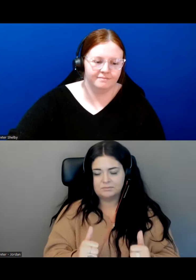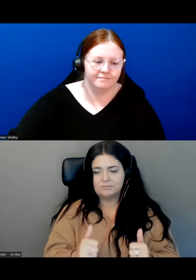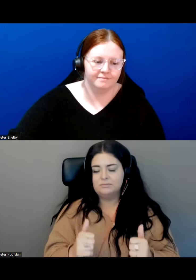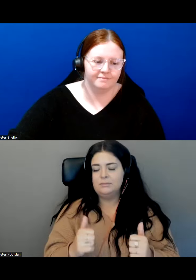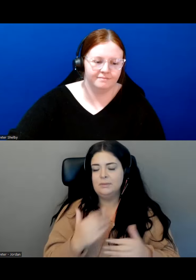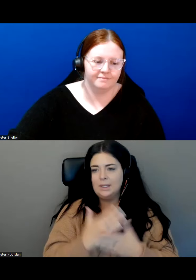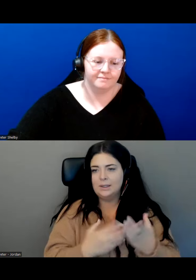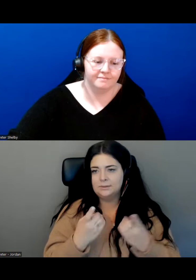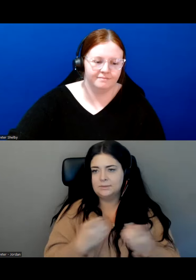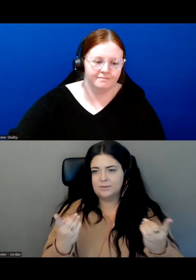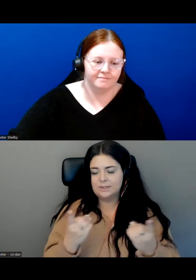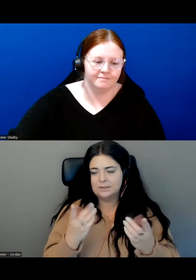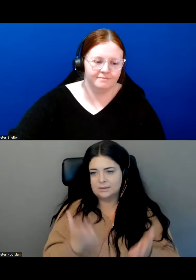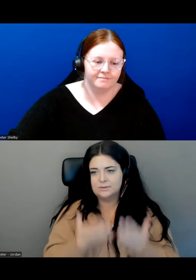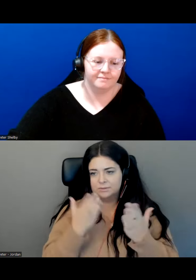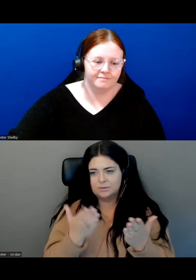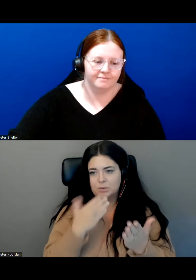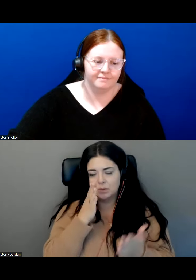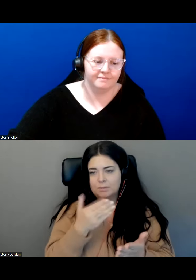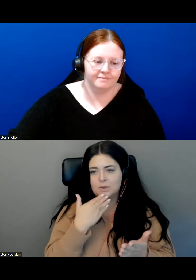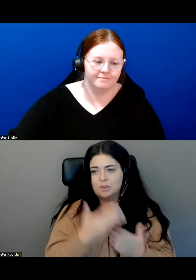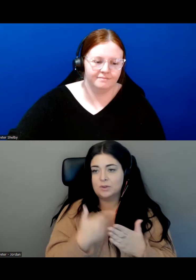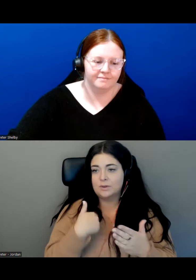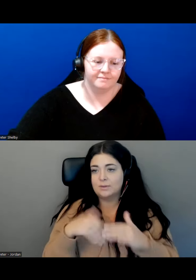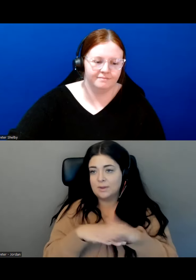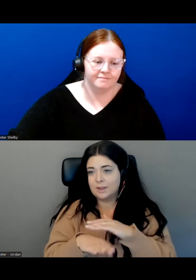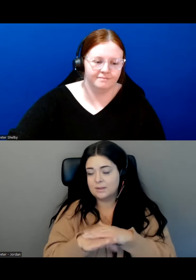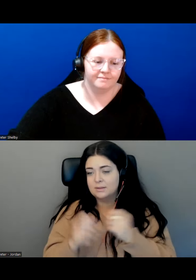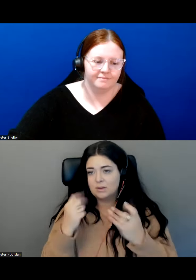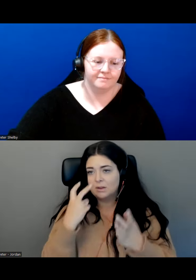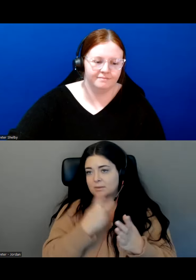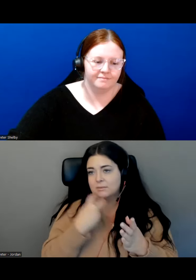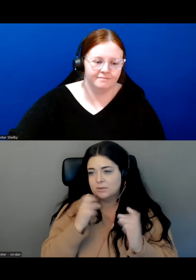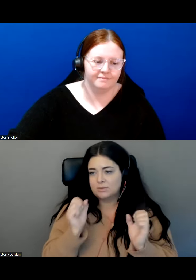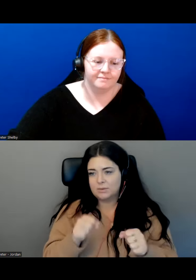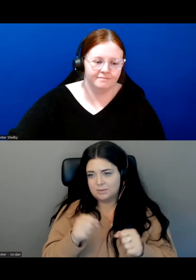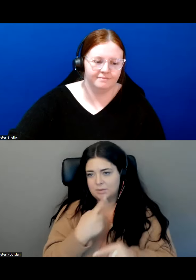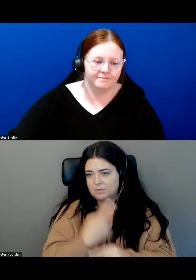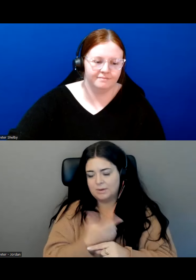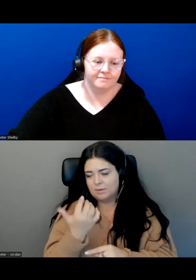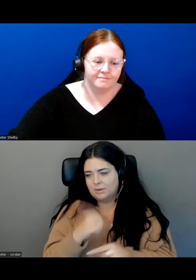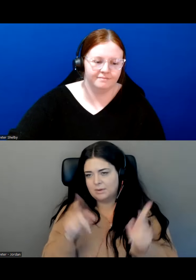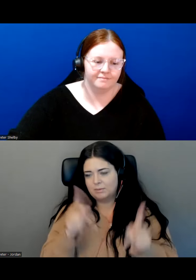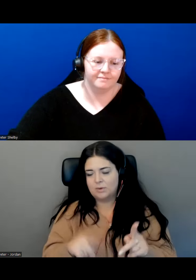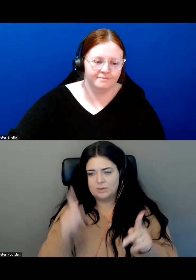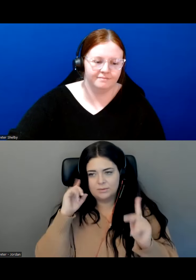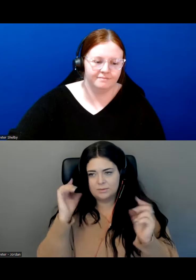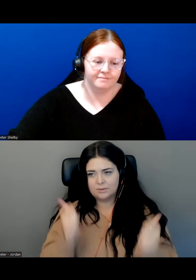recommended, because it is going to be really beneficial for them to have access to as much speech as they can, of course, as with anybody with hearing